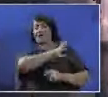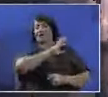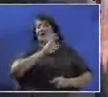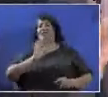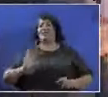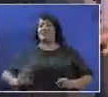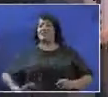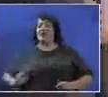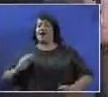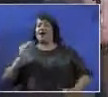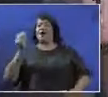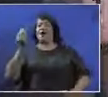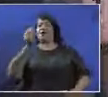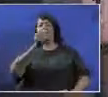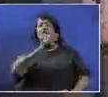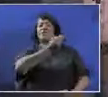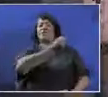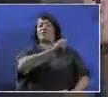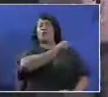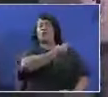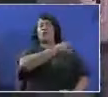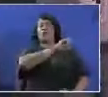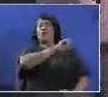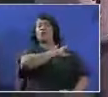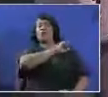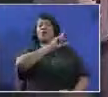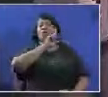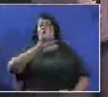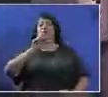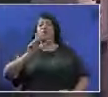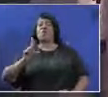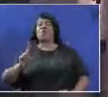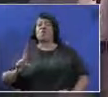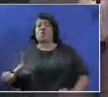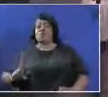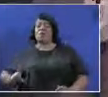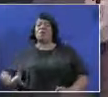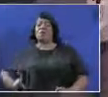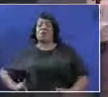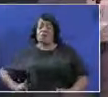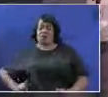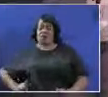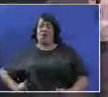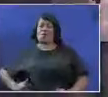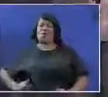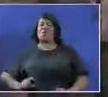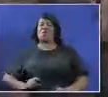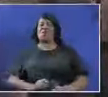Oh,